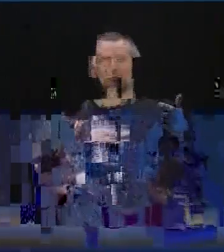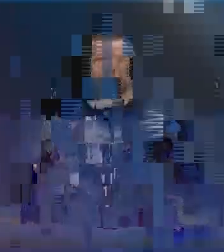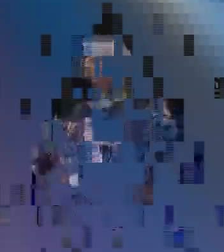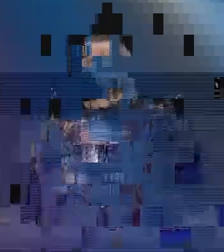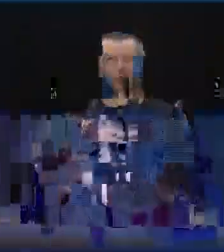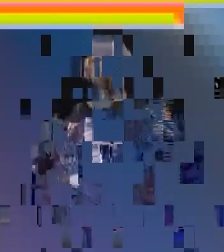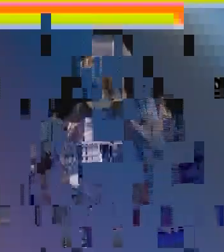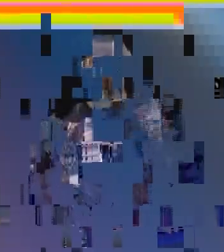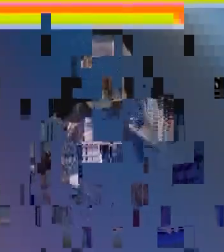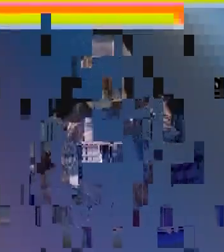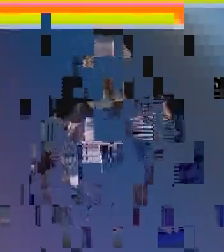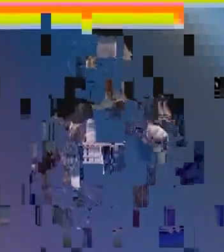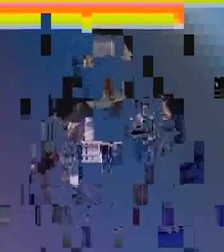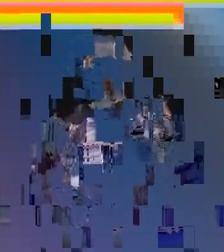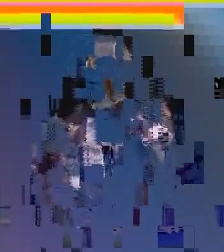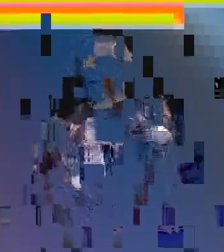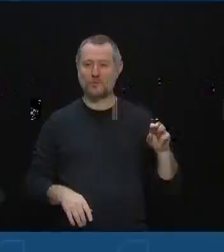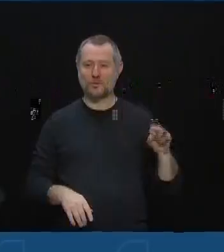beautiful.